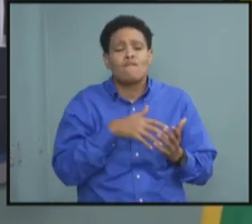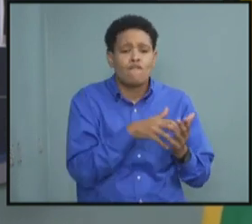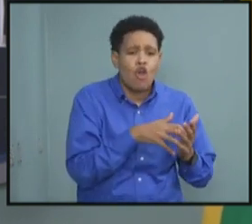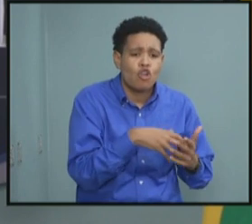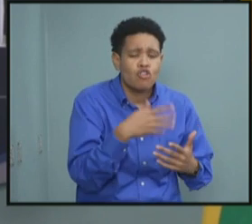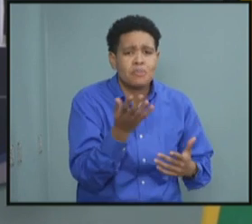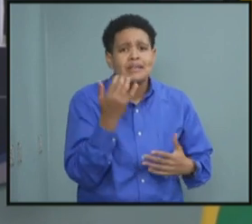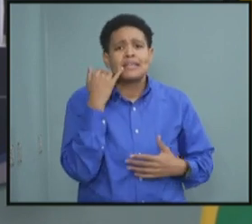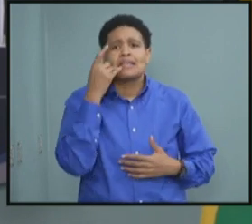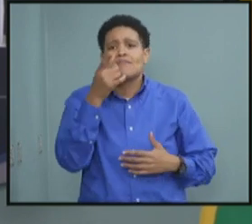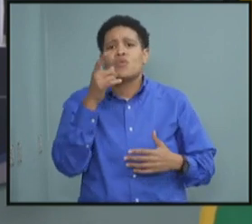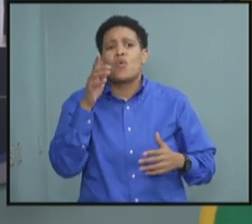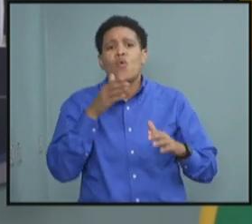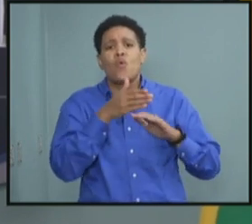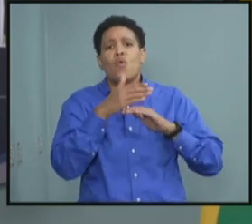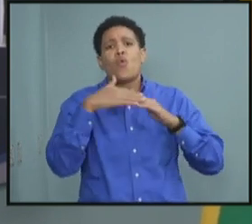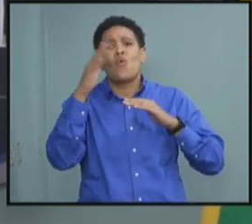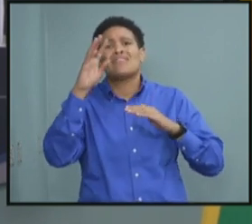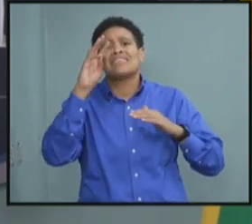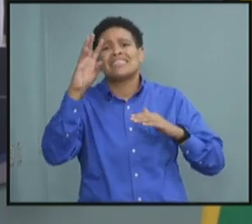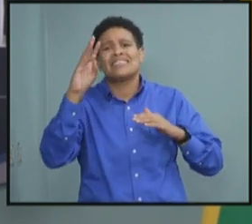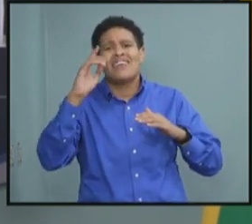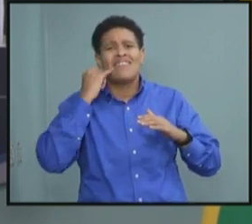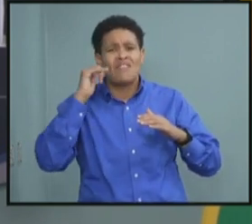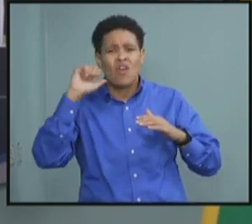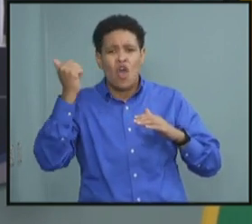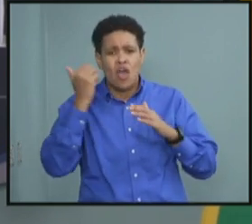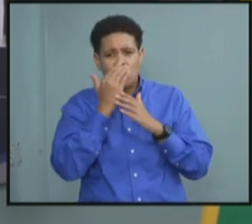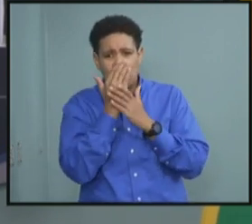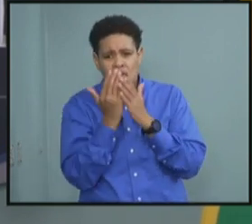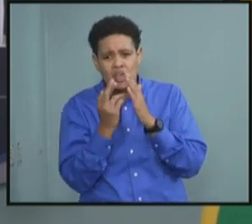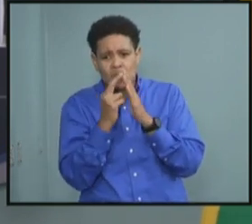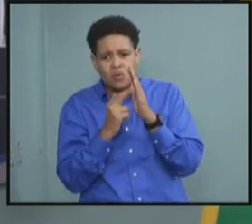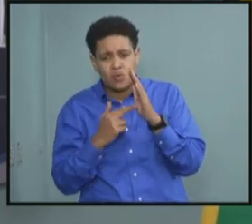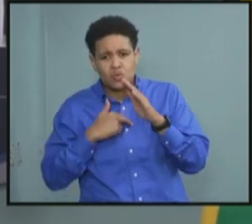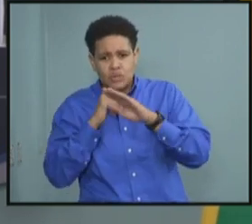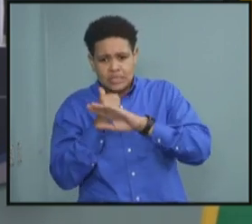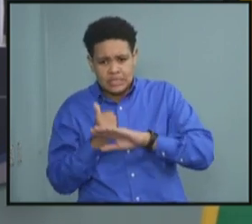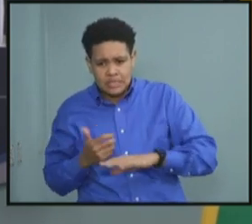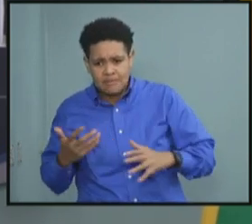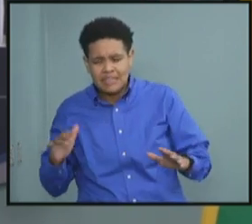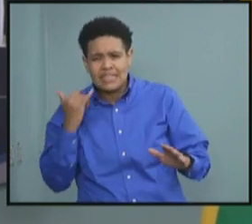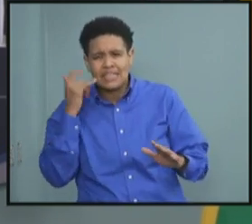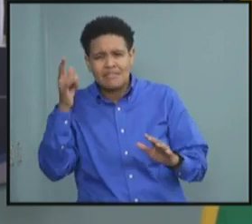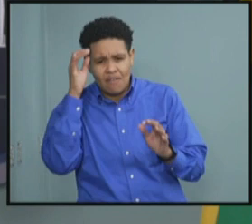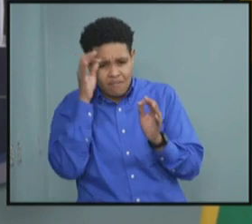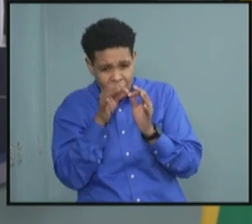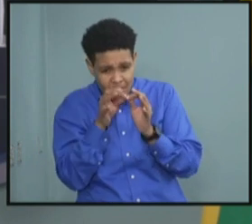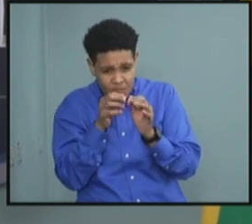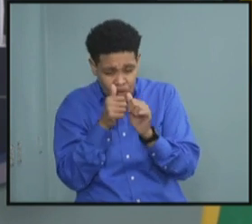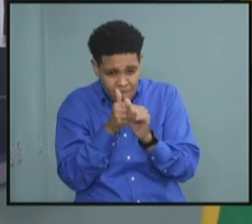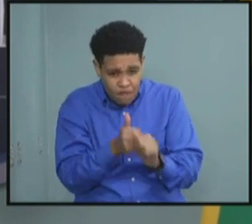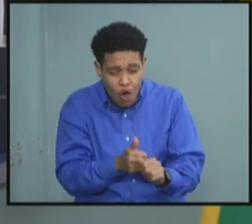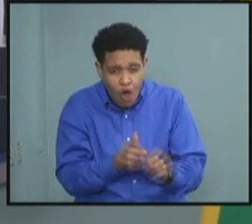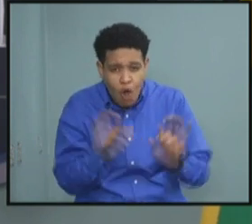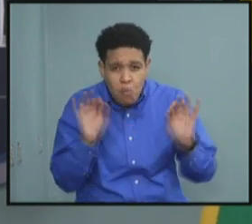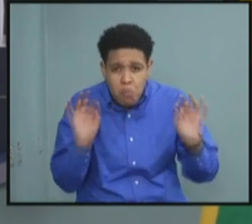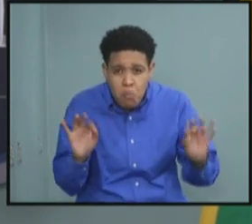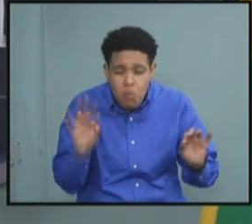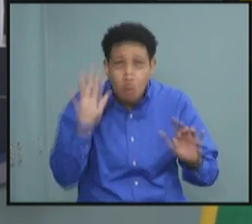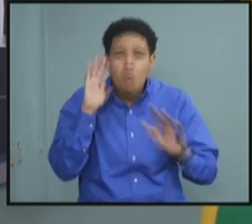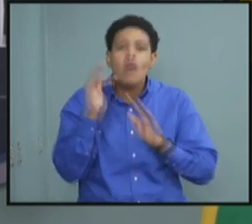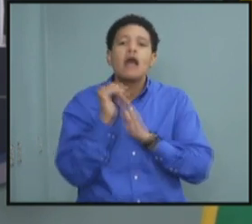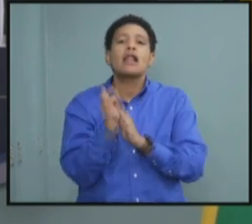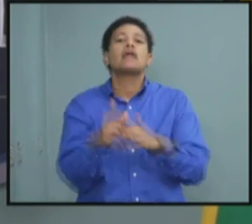vulnerable, if you're over 65, if all the other measures that we have put in place, if they are faithfully followed, it will